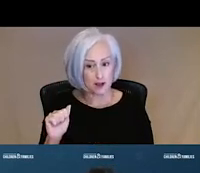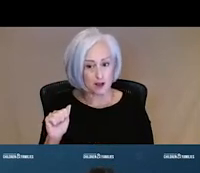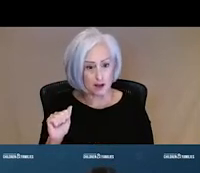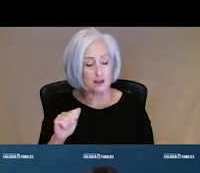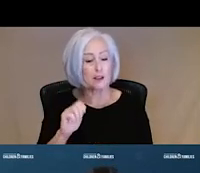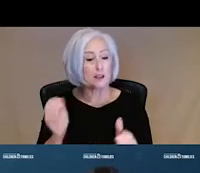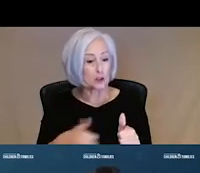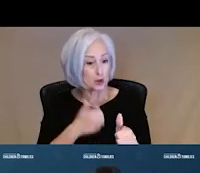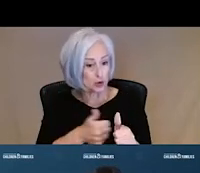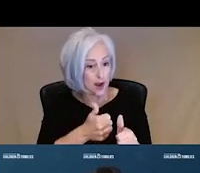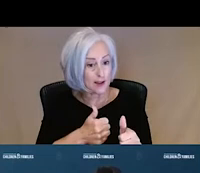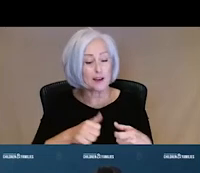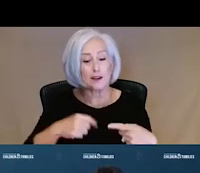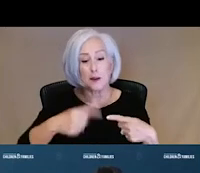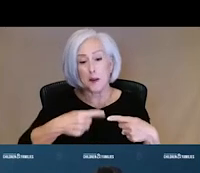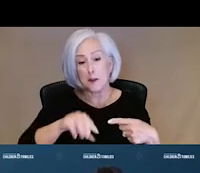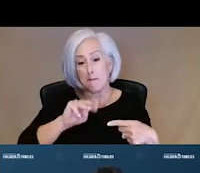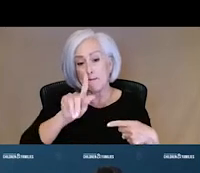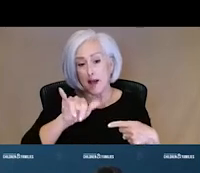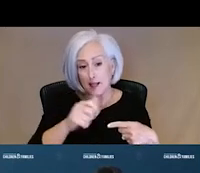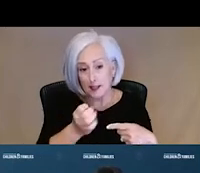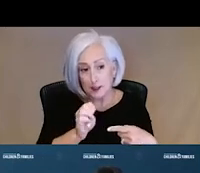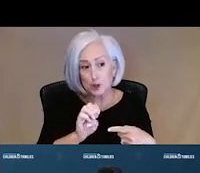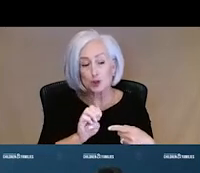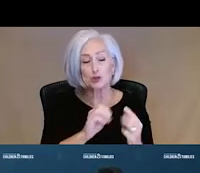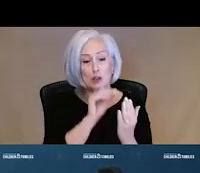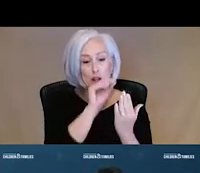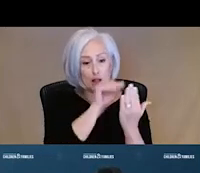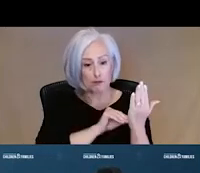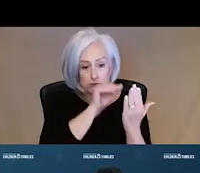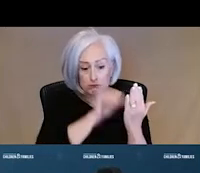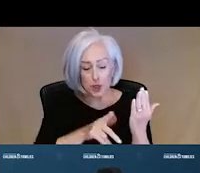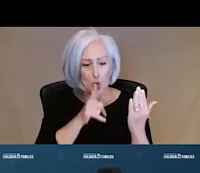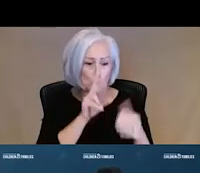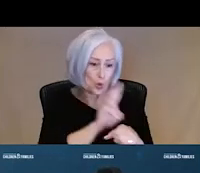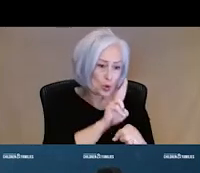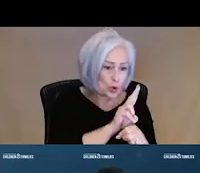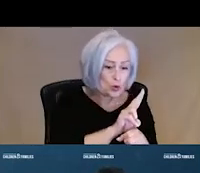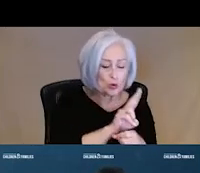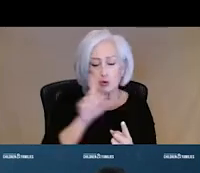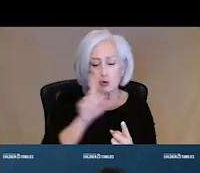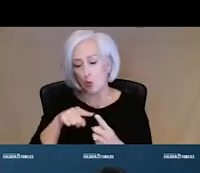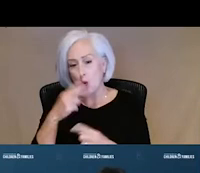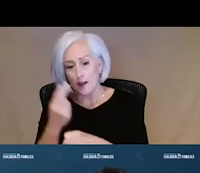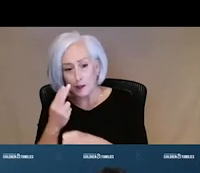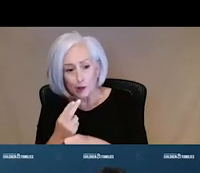tracking mileage and tracking log, using a log to track who's using it and when. Very good, great.